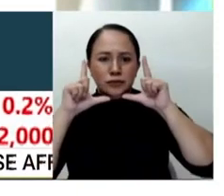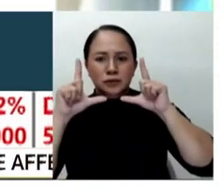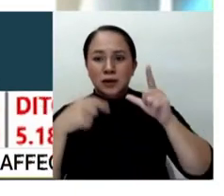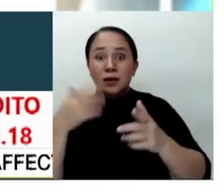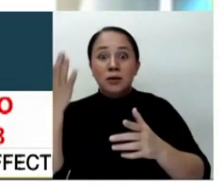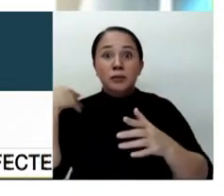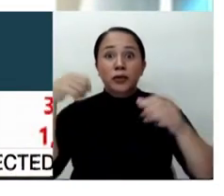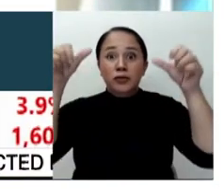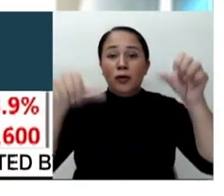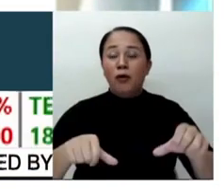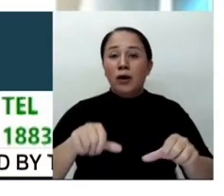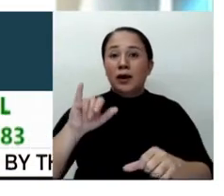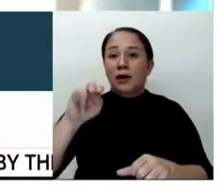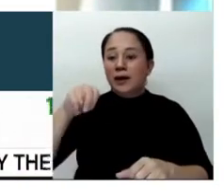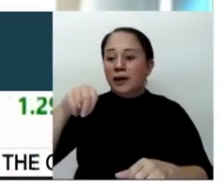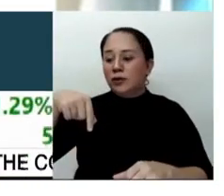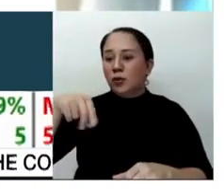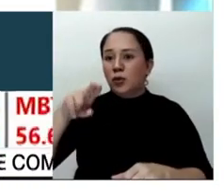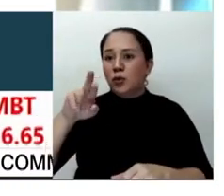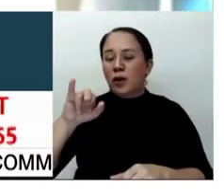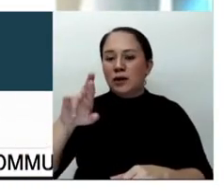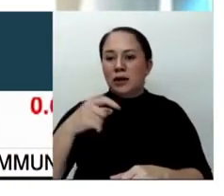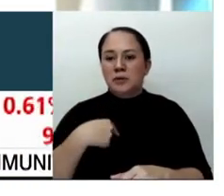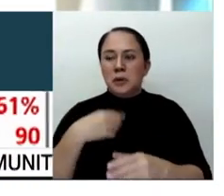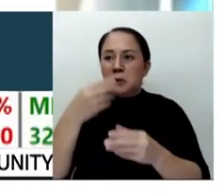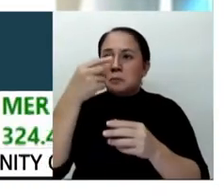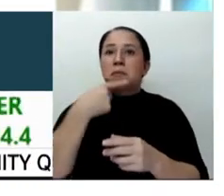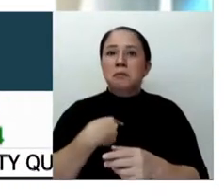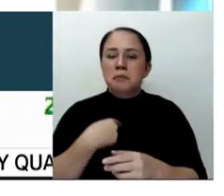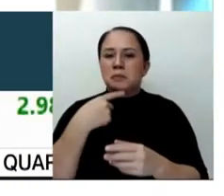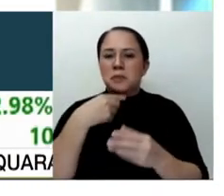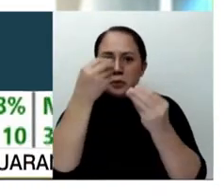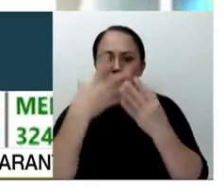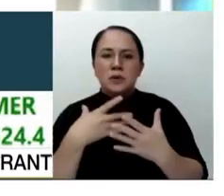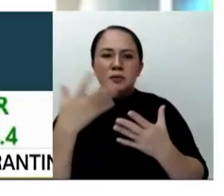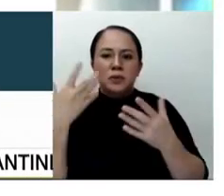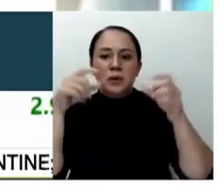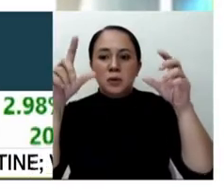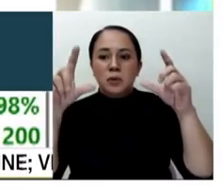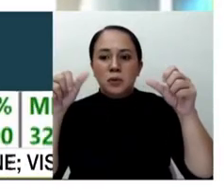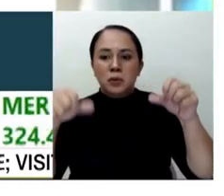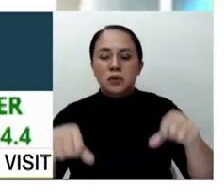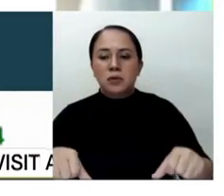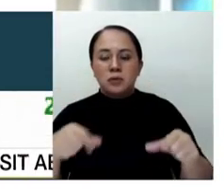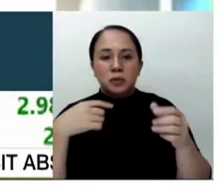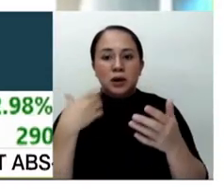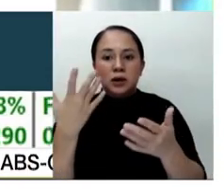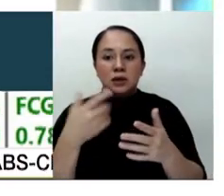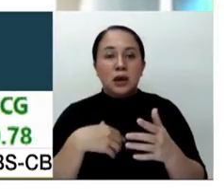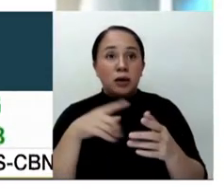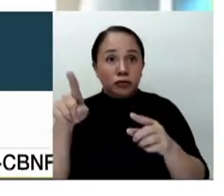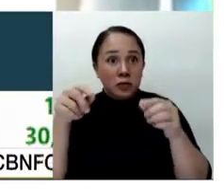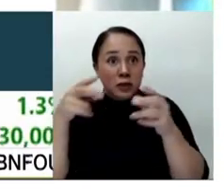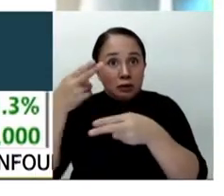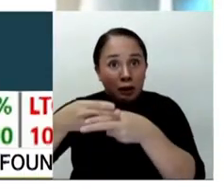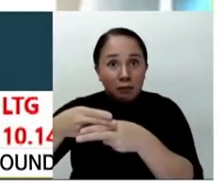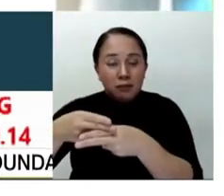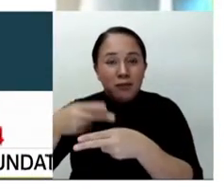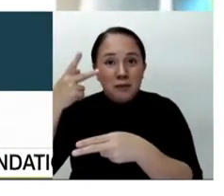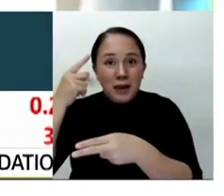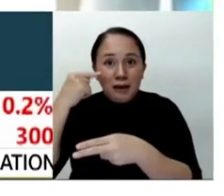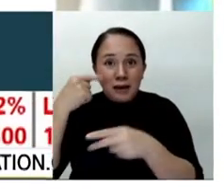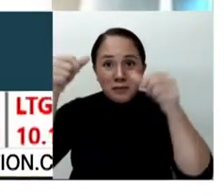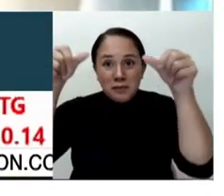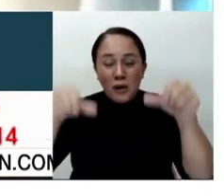Inquirer noon. Ang reason nila, somebody told me from Inquirer. Kasi bumenta dyaryo namin pag ikaw ang banner.